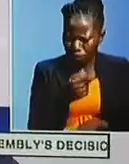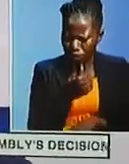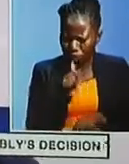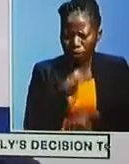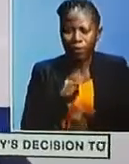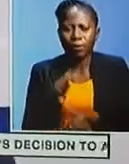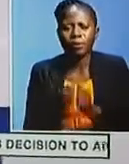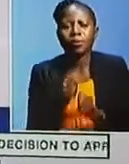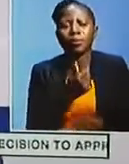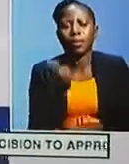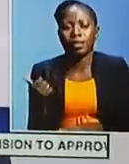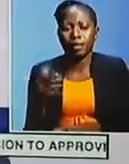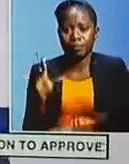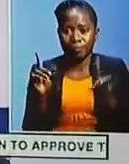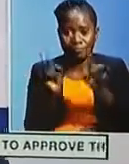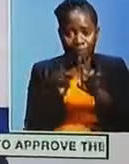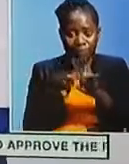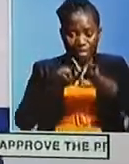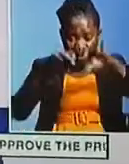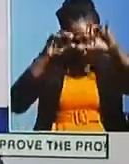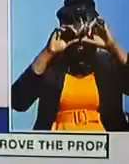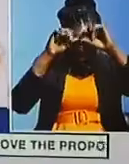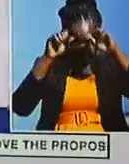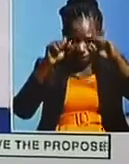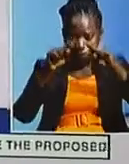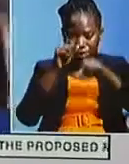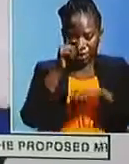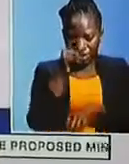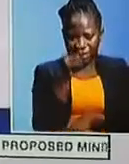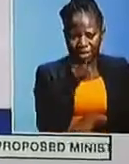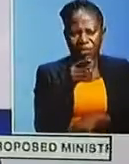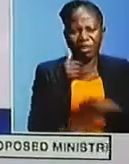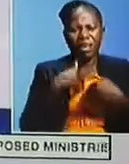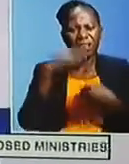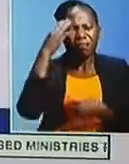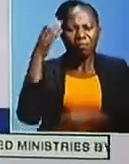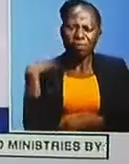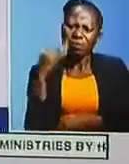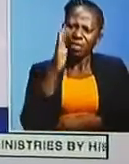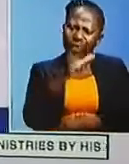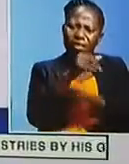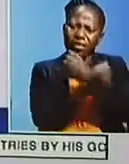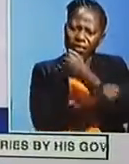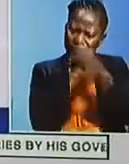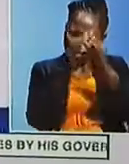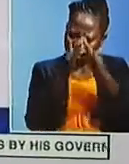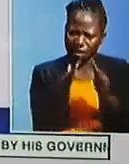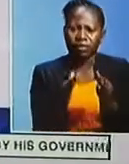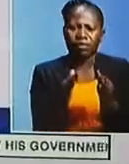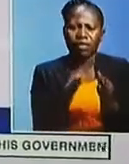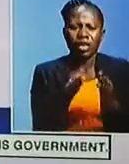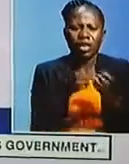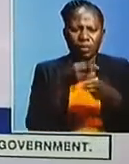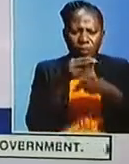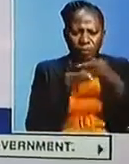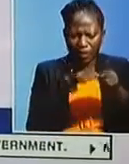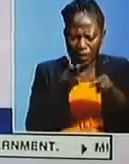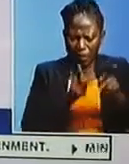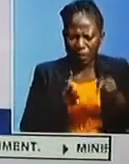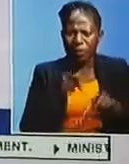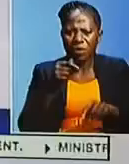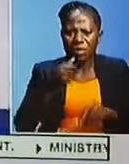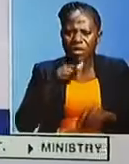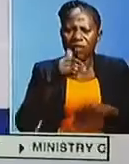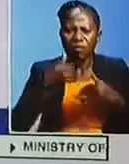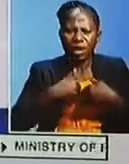also, the head of state has an office at State House. And people make appointments to